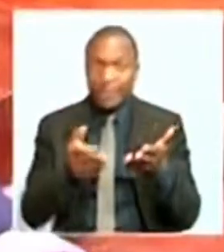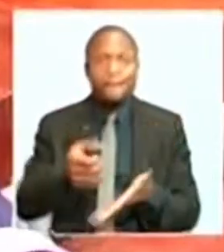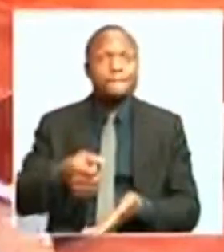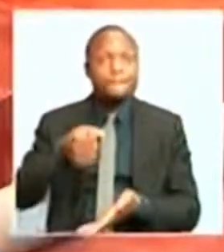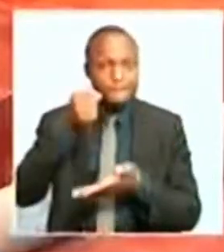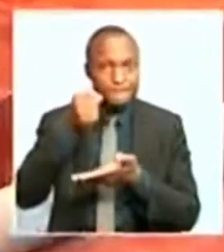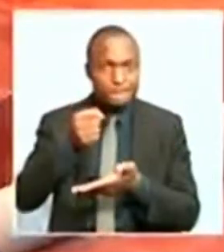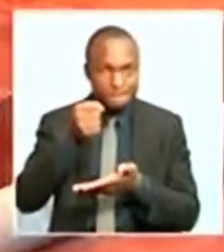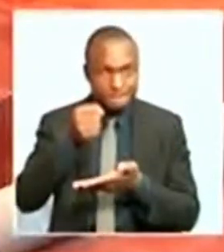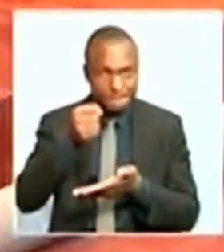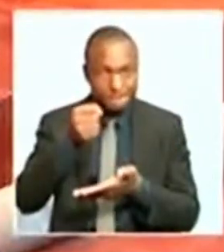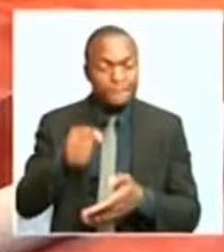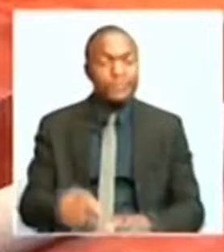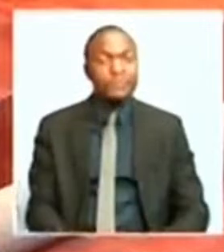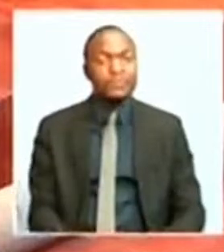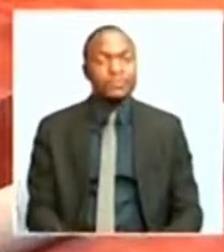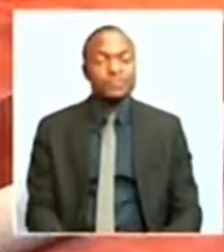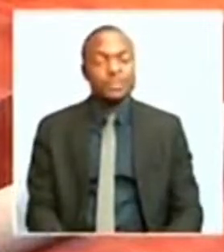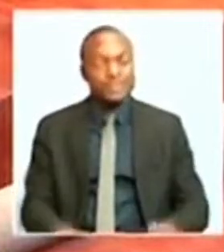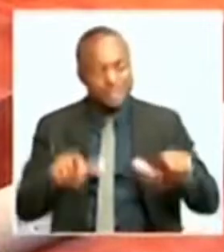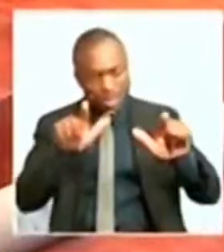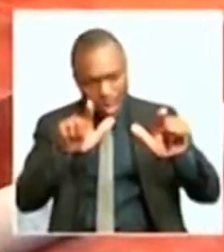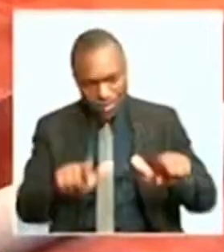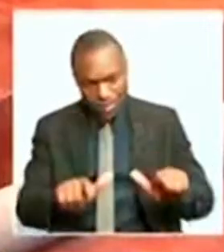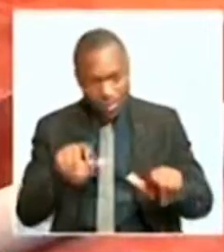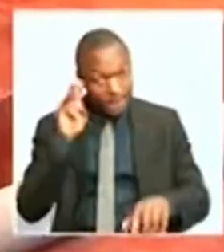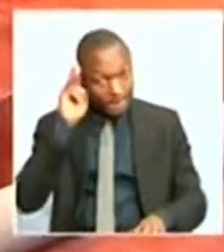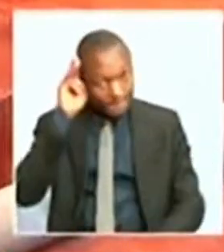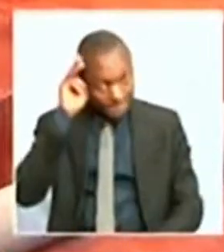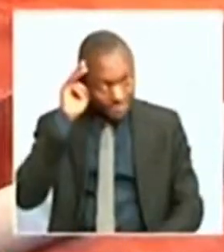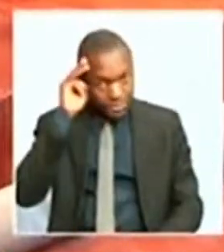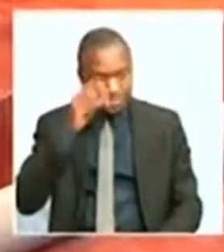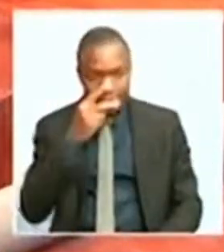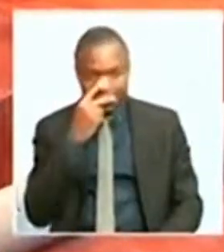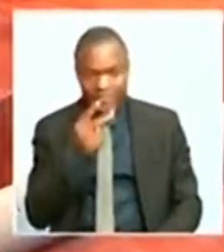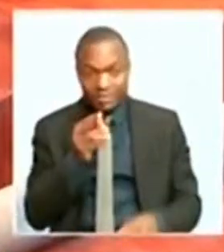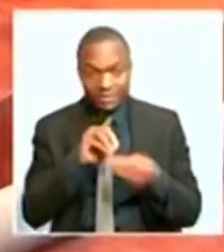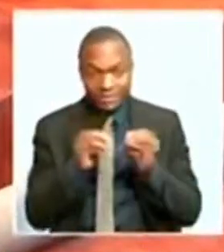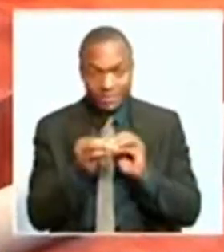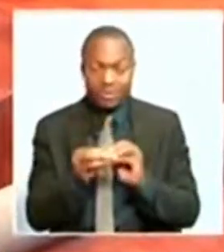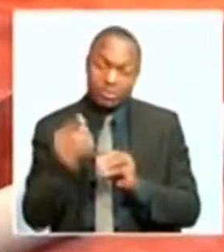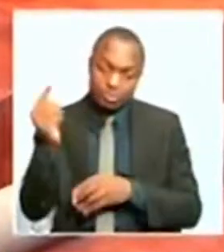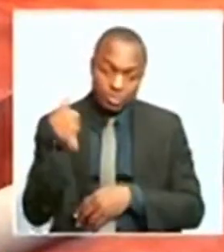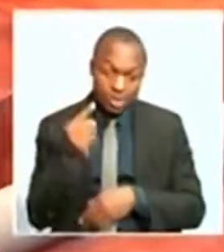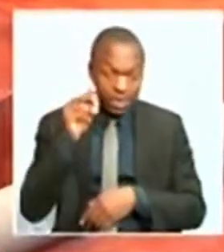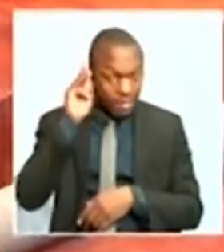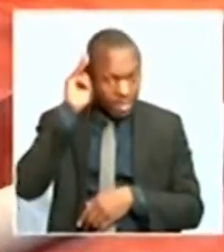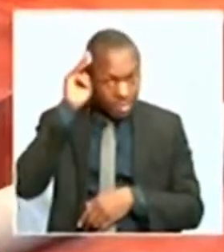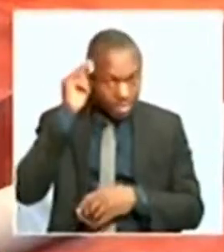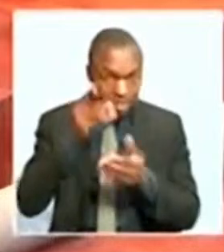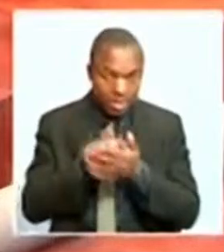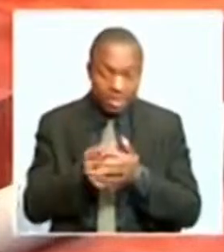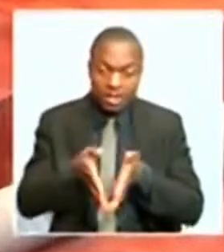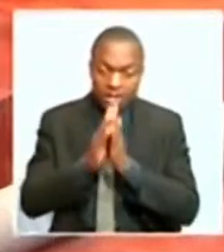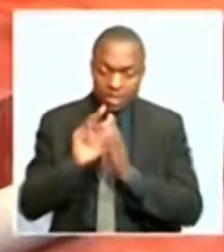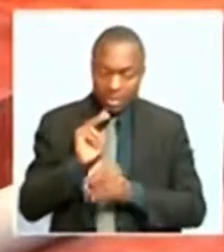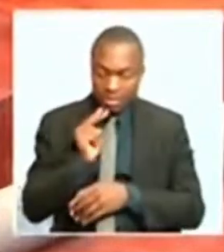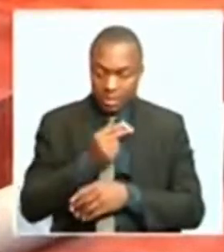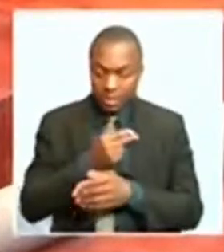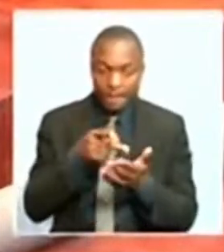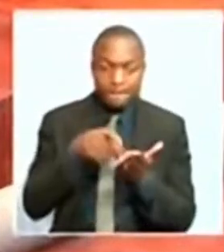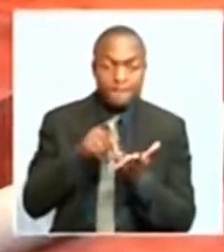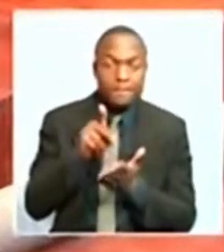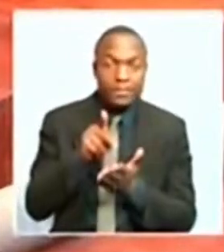much lower for ministries, we've seen a number of them coming to the Ministry of Finance asking us to pay, or